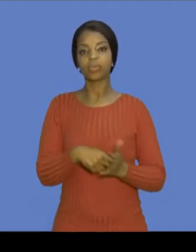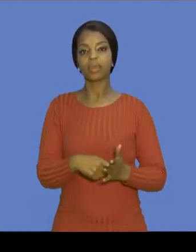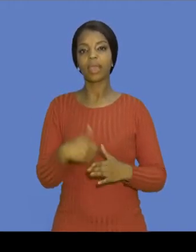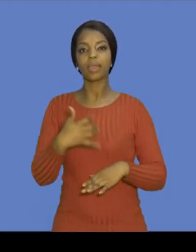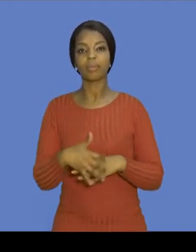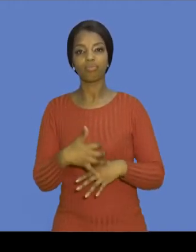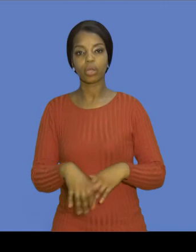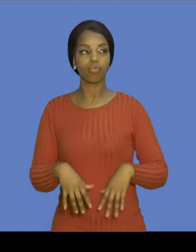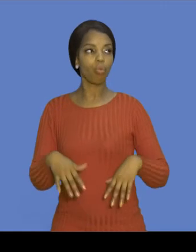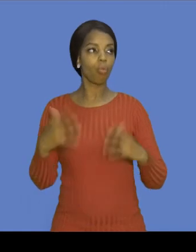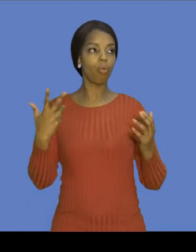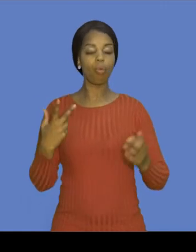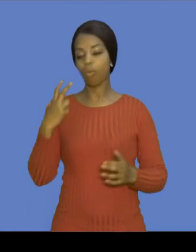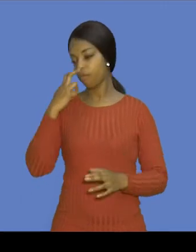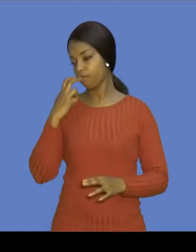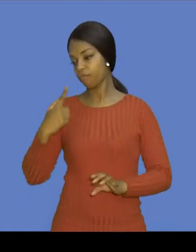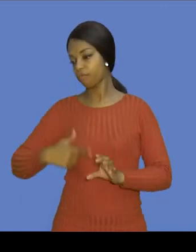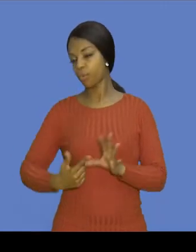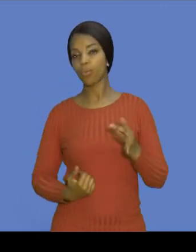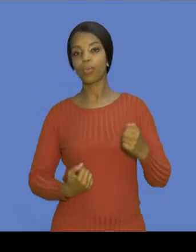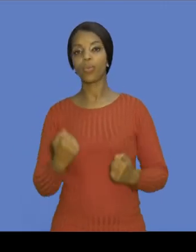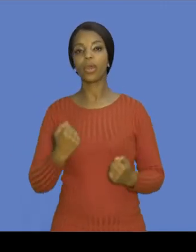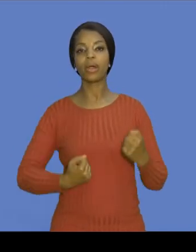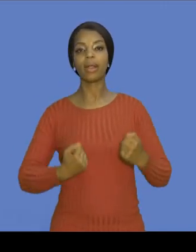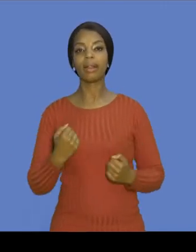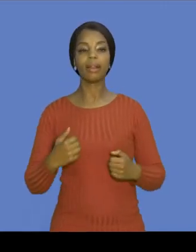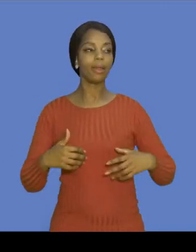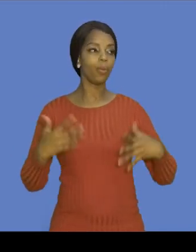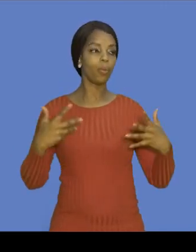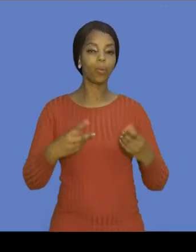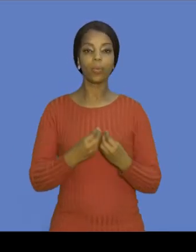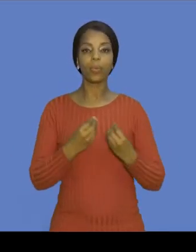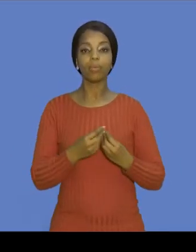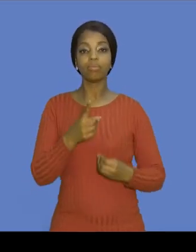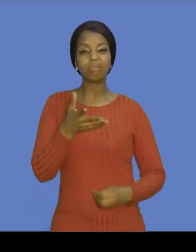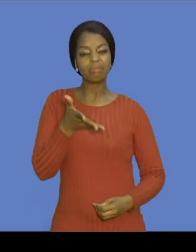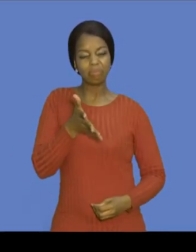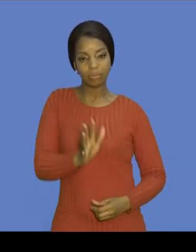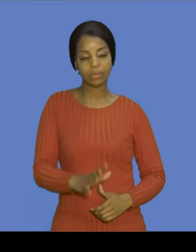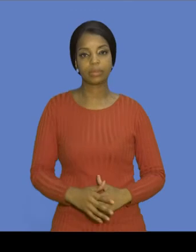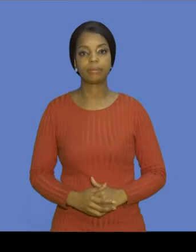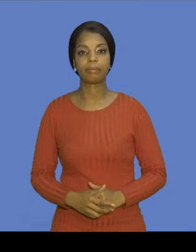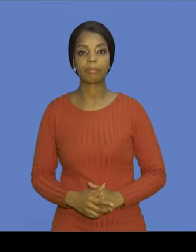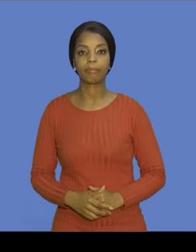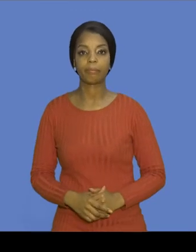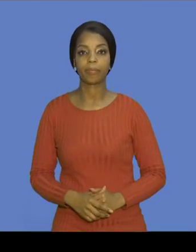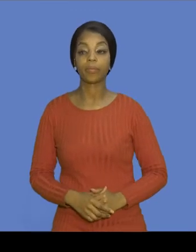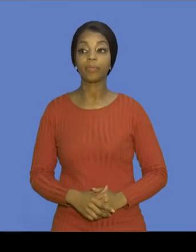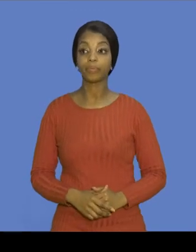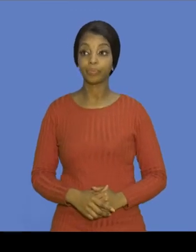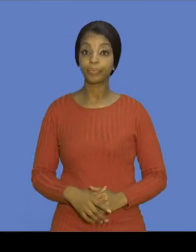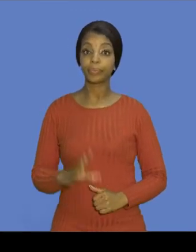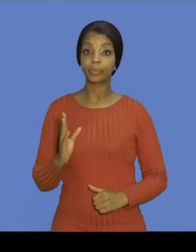to buy petrol or to buy something that you need the most at home. And then